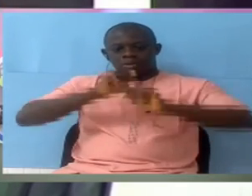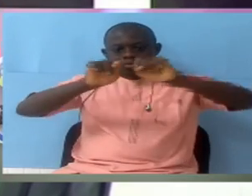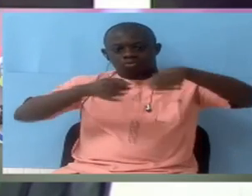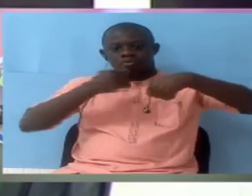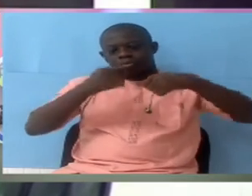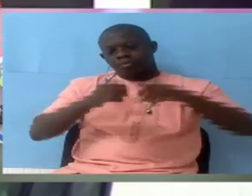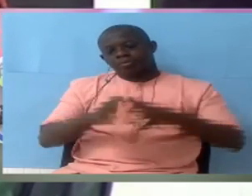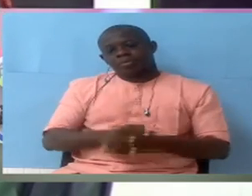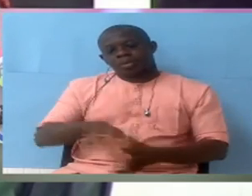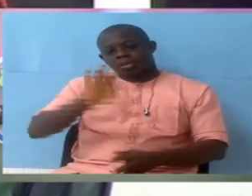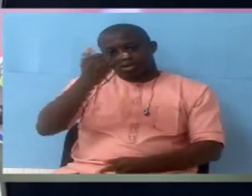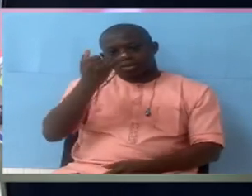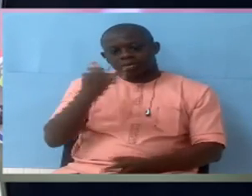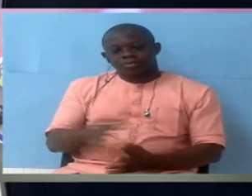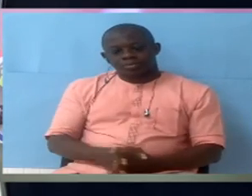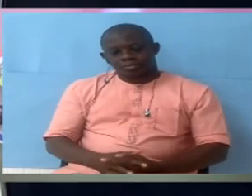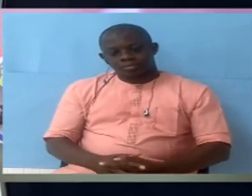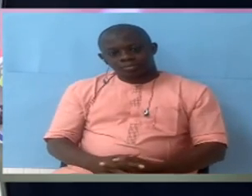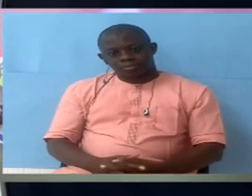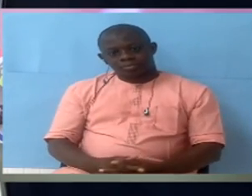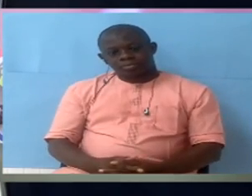yoyu. Wow.